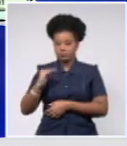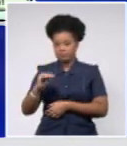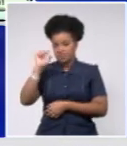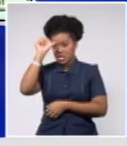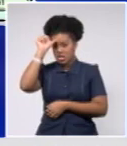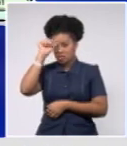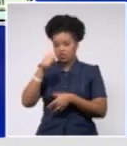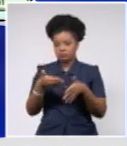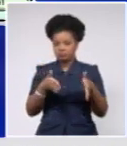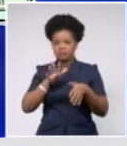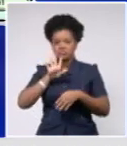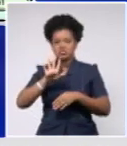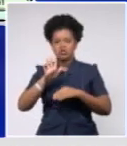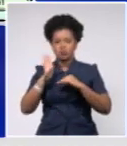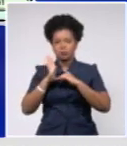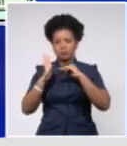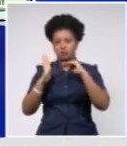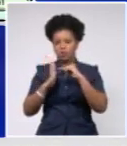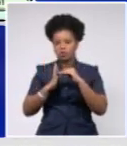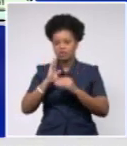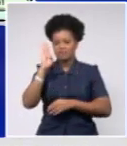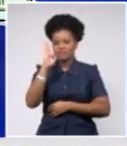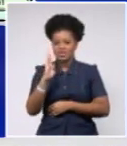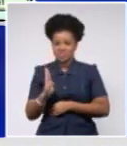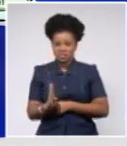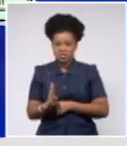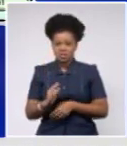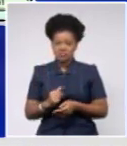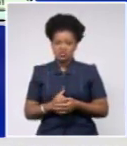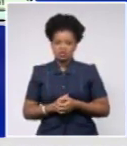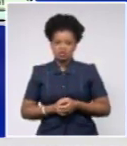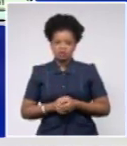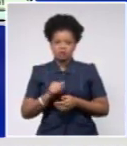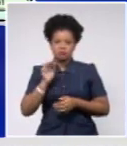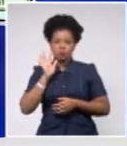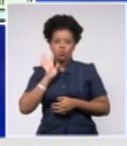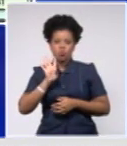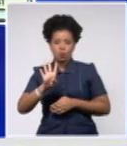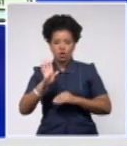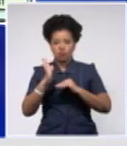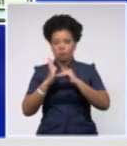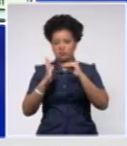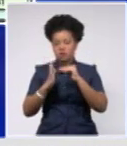with 4.5 million confirmed cases, and Russia with